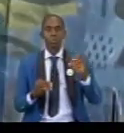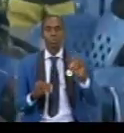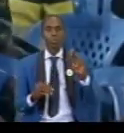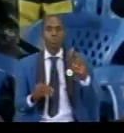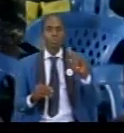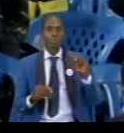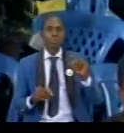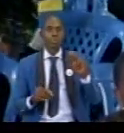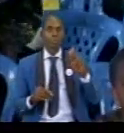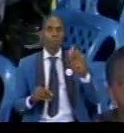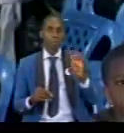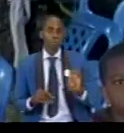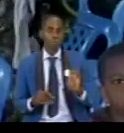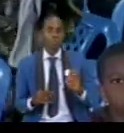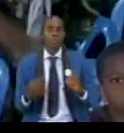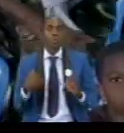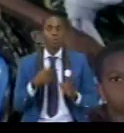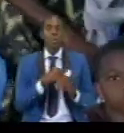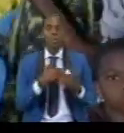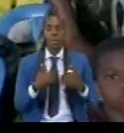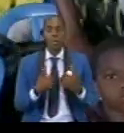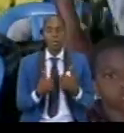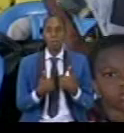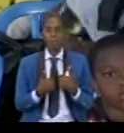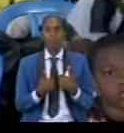we have this one coming from